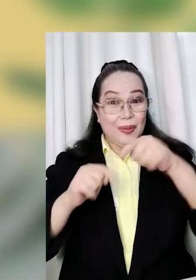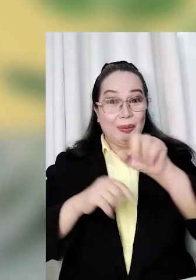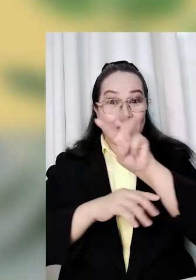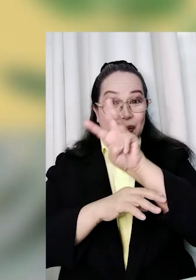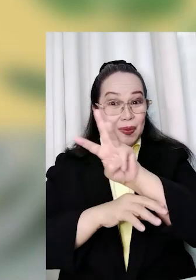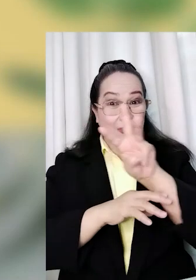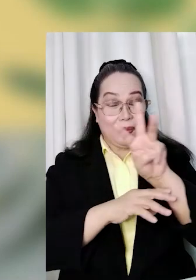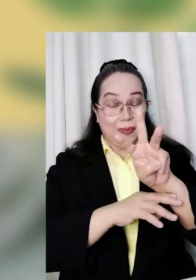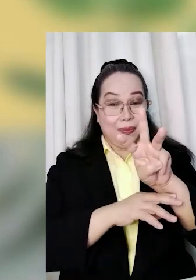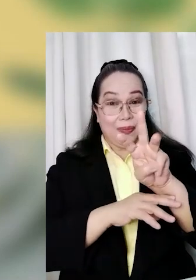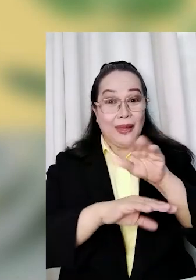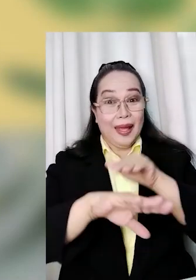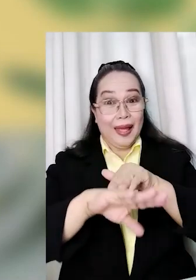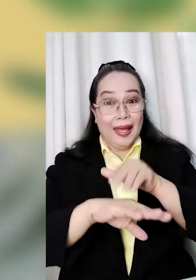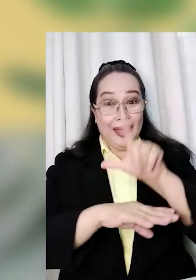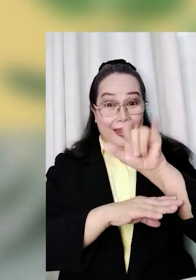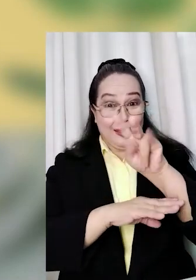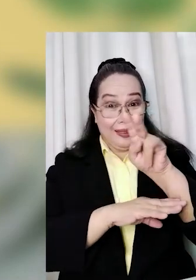website at